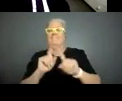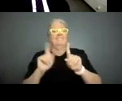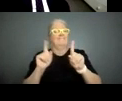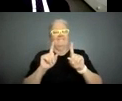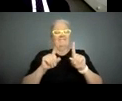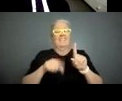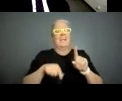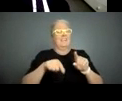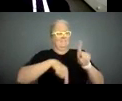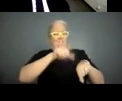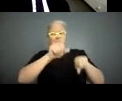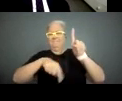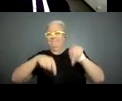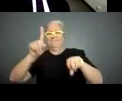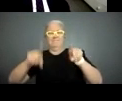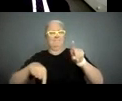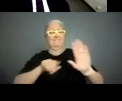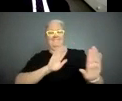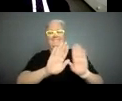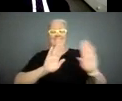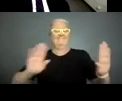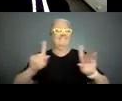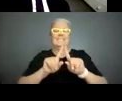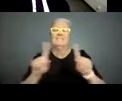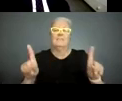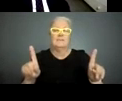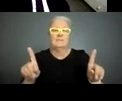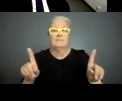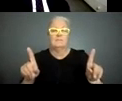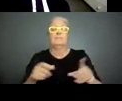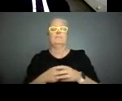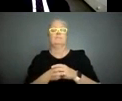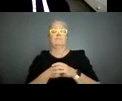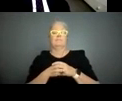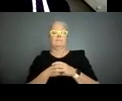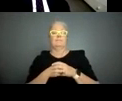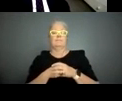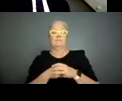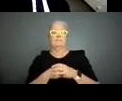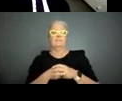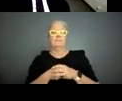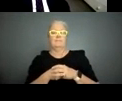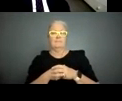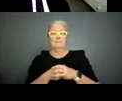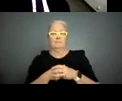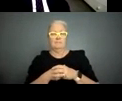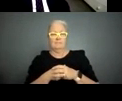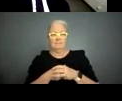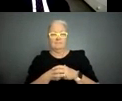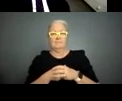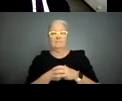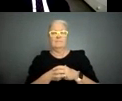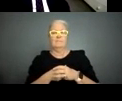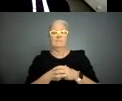system. Though briefly, the Samagra Shiksha Abhiyan talked about assistive devices and about therapy, but it